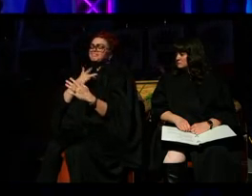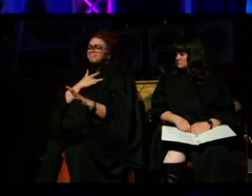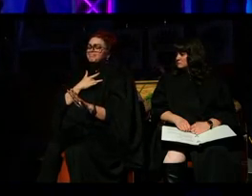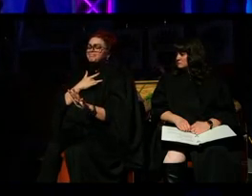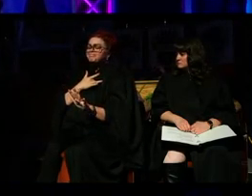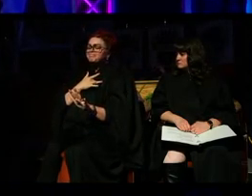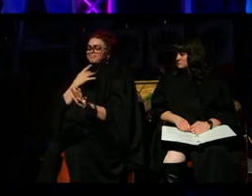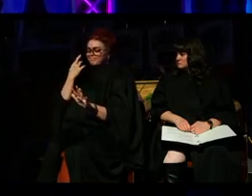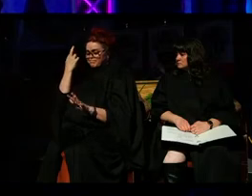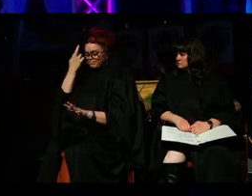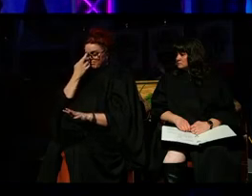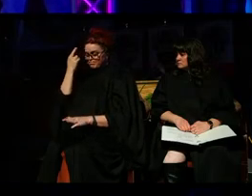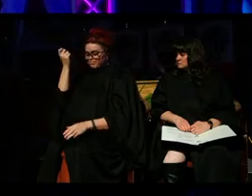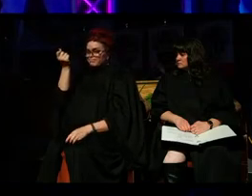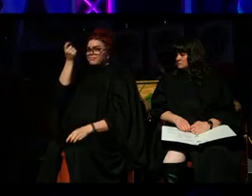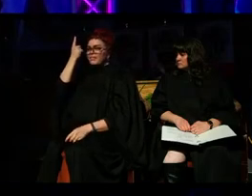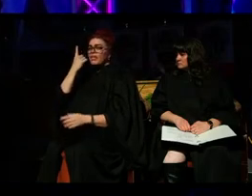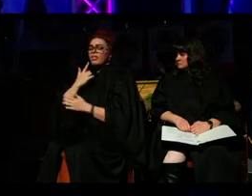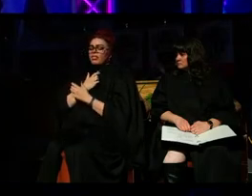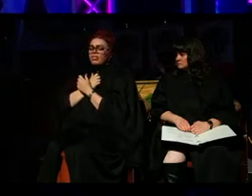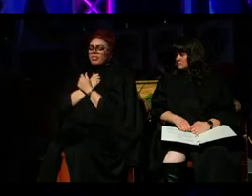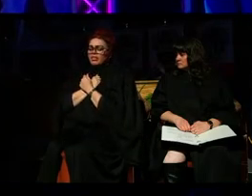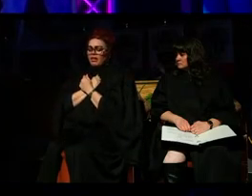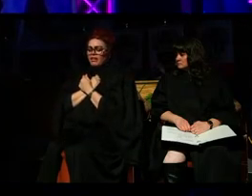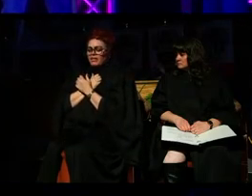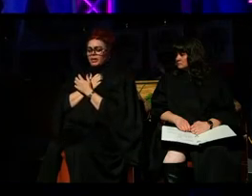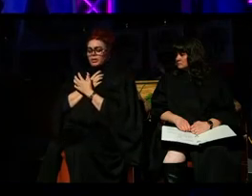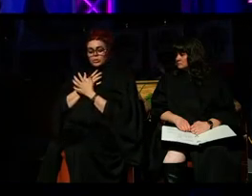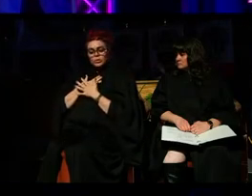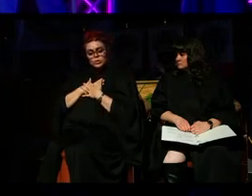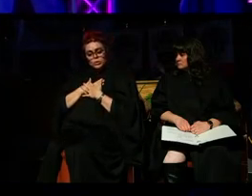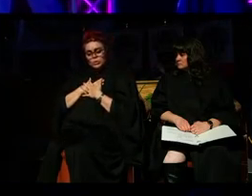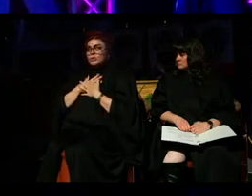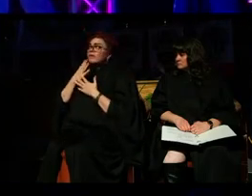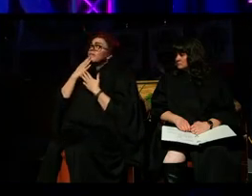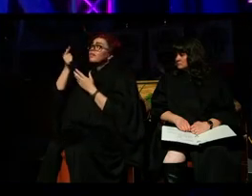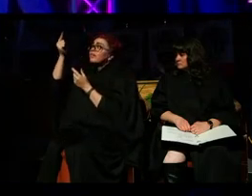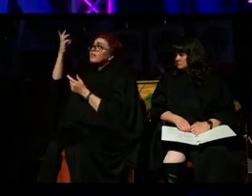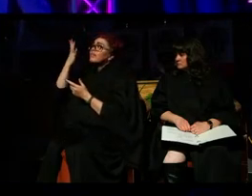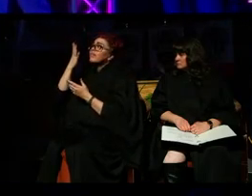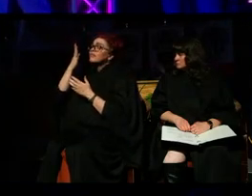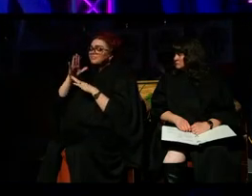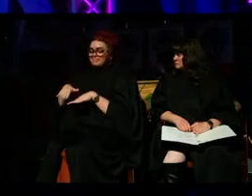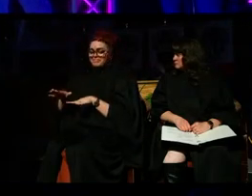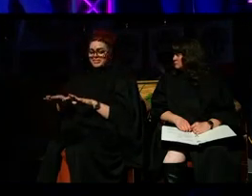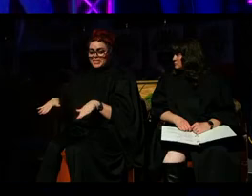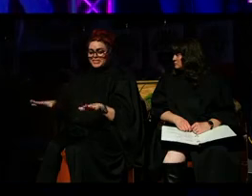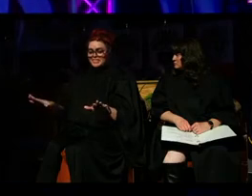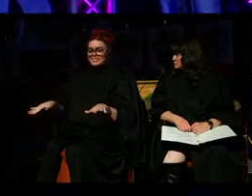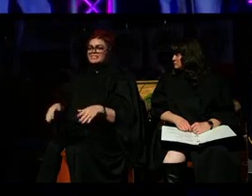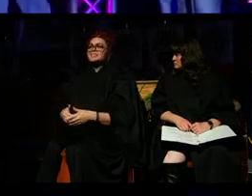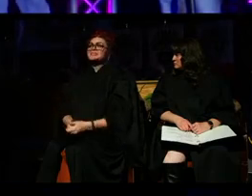realize there's love that I can't buy. Thank God for kids.